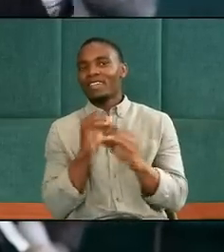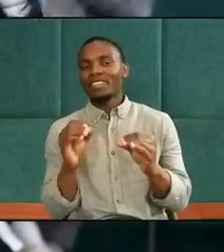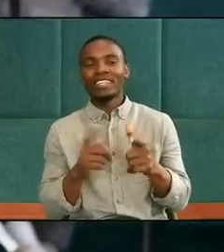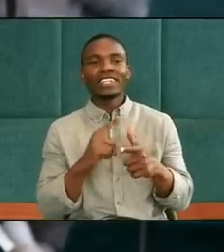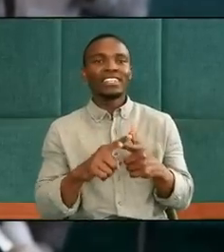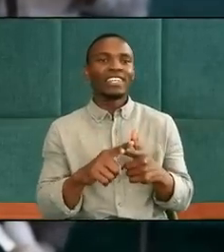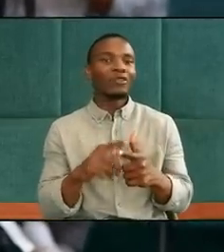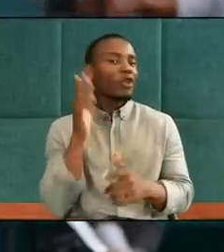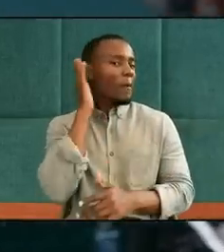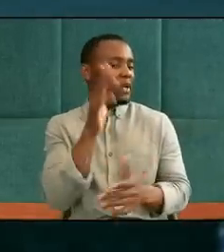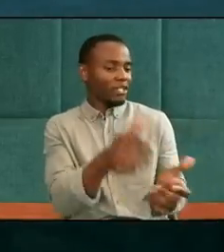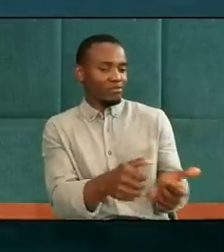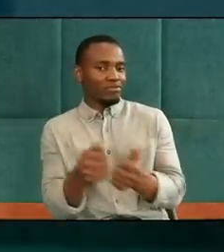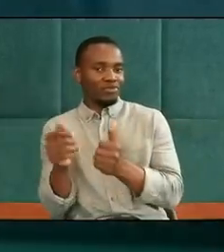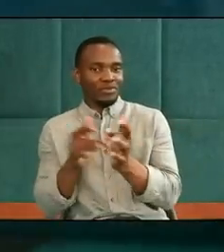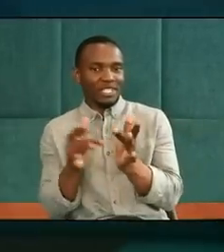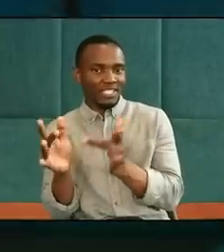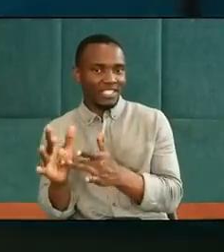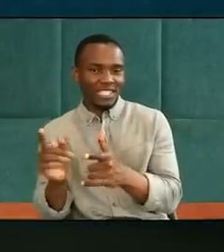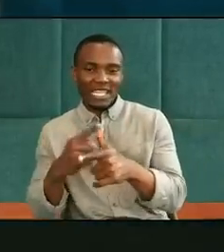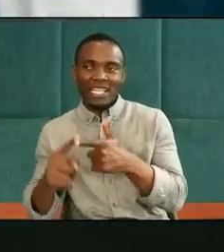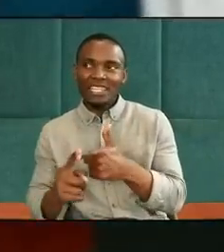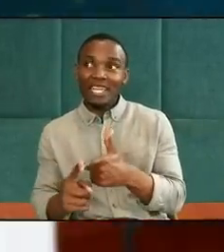took Jesus aside